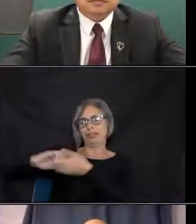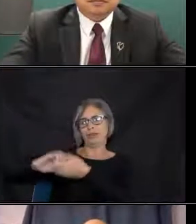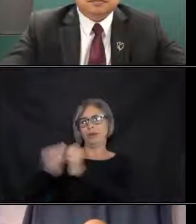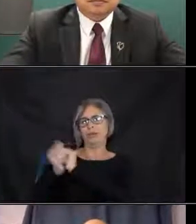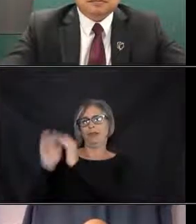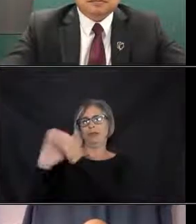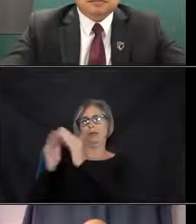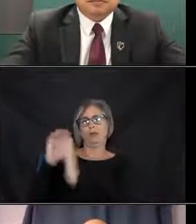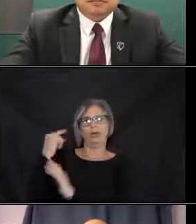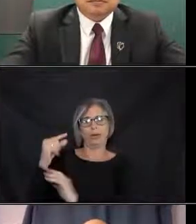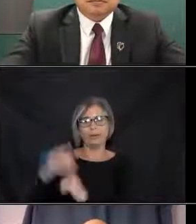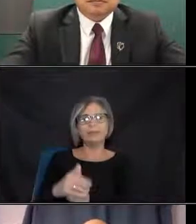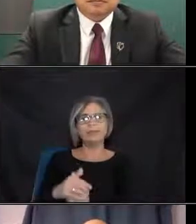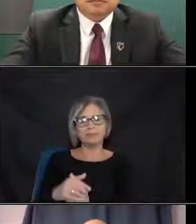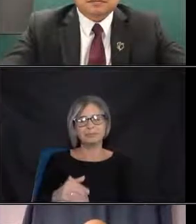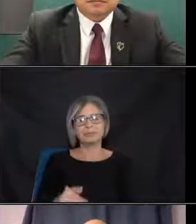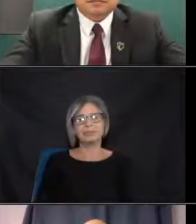Greening.